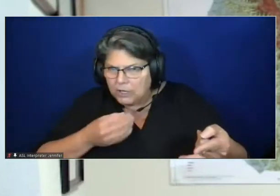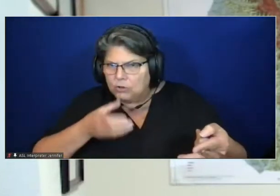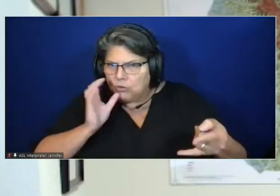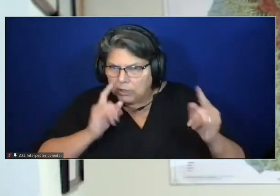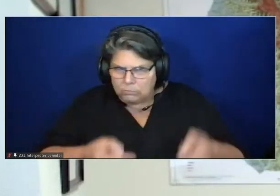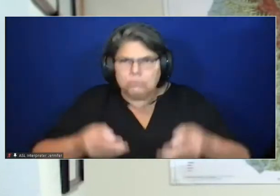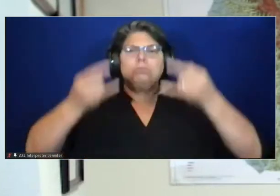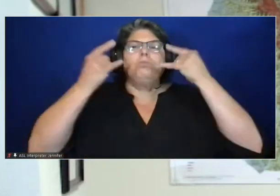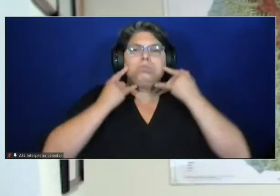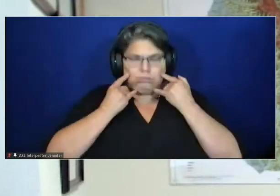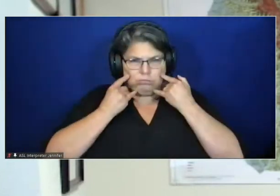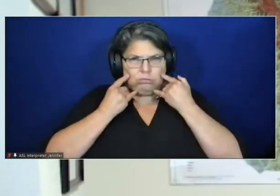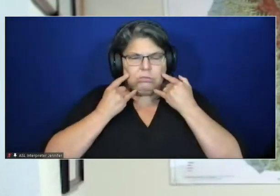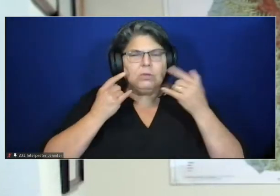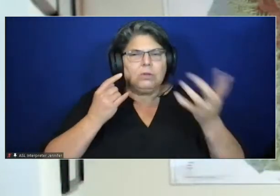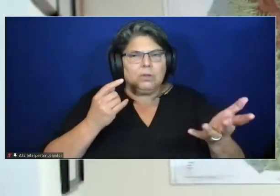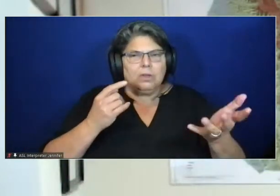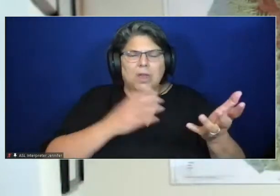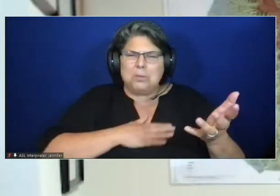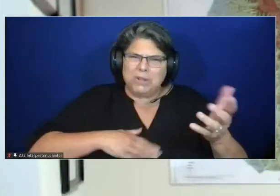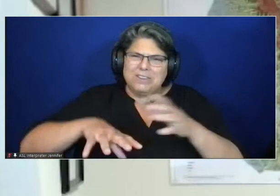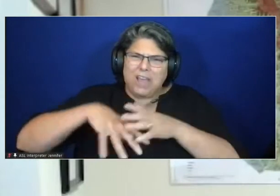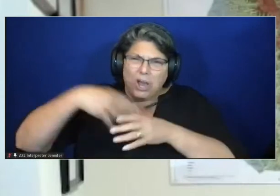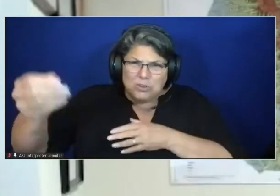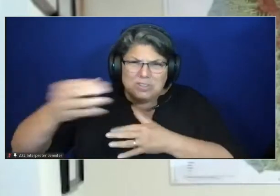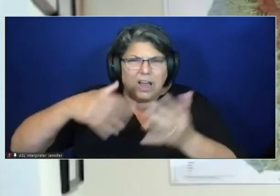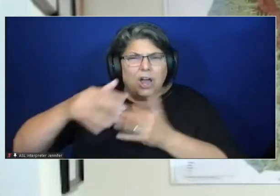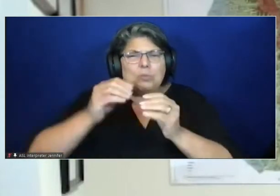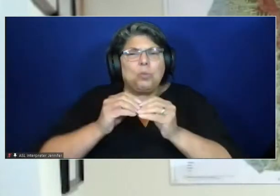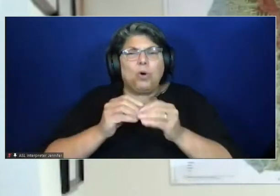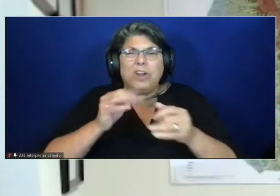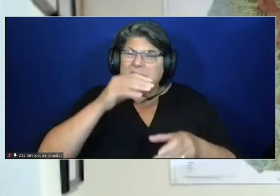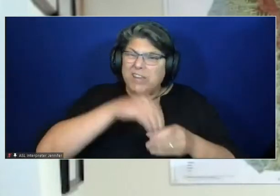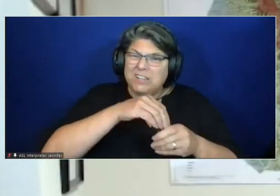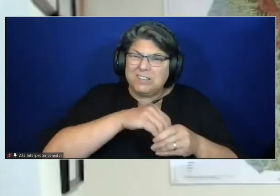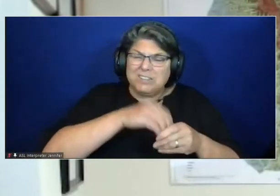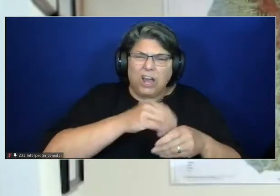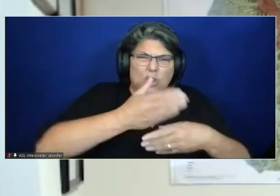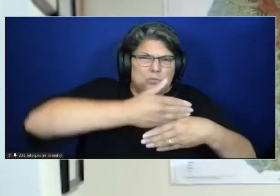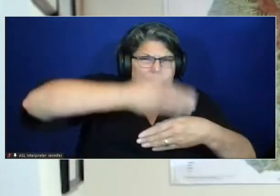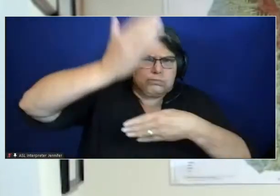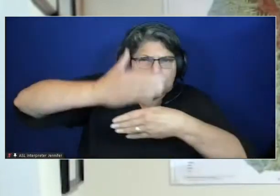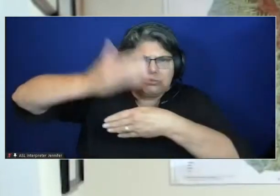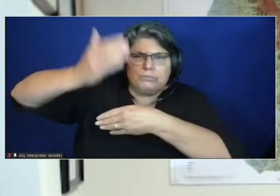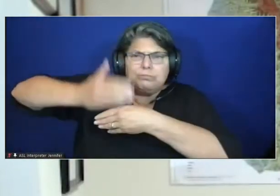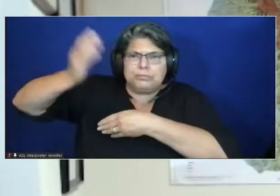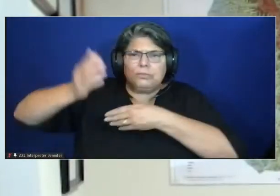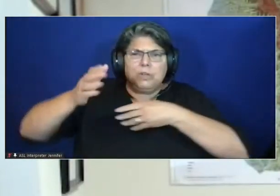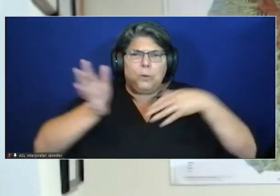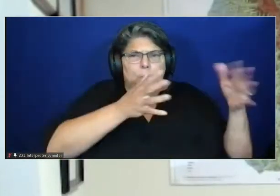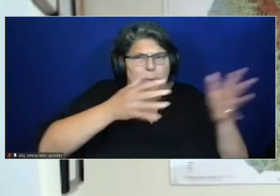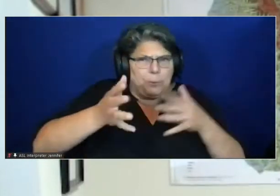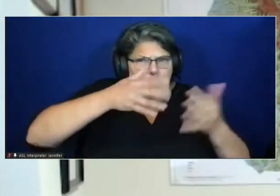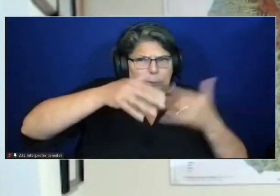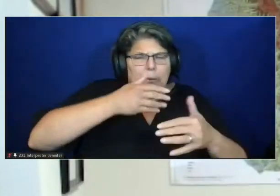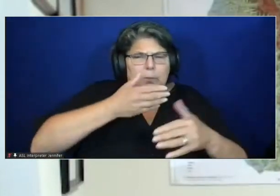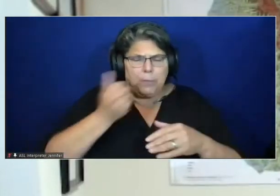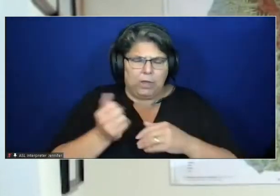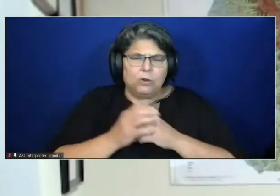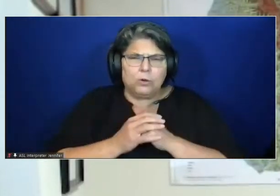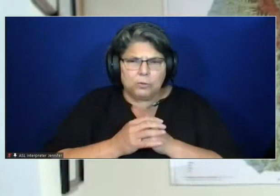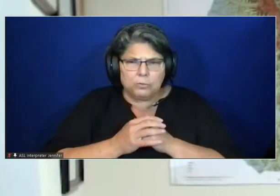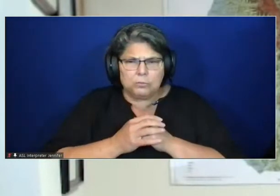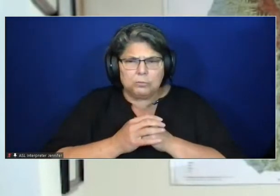indoors and spend more time outdoors. Keep your distances from non-household members whenever possible, both inside and